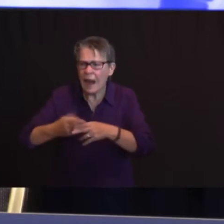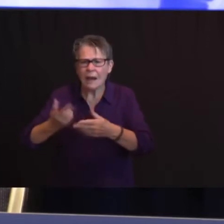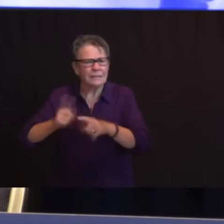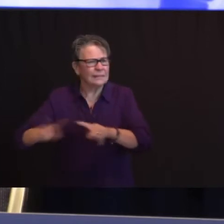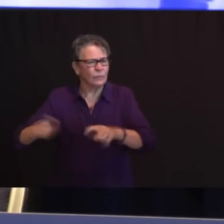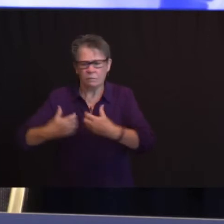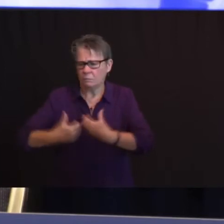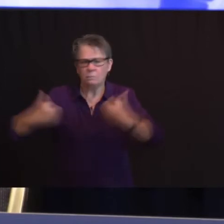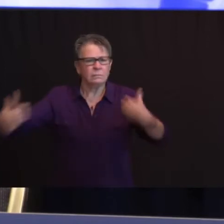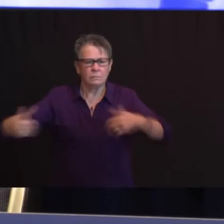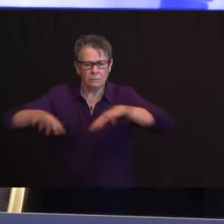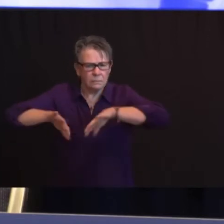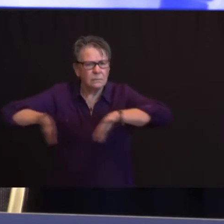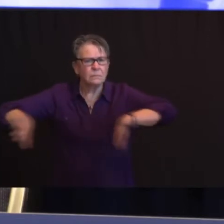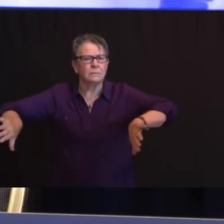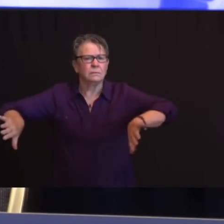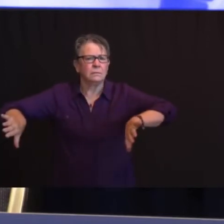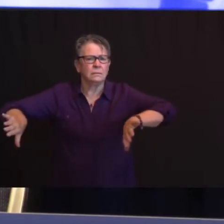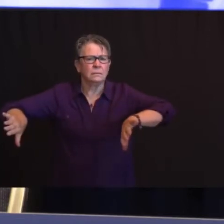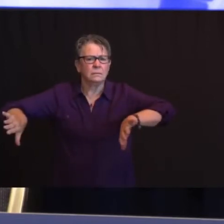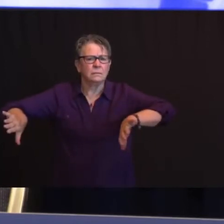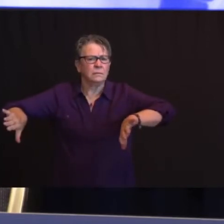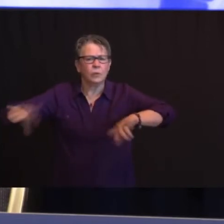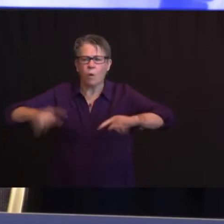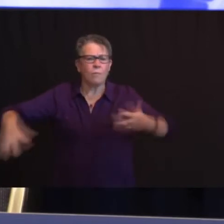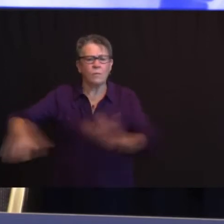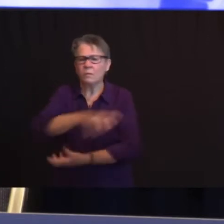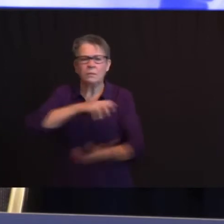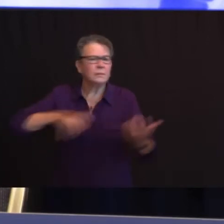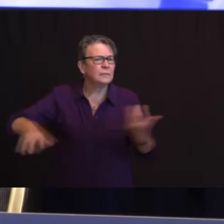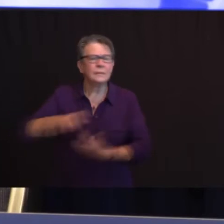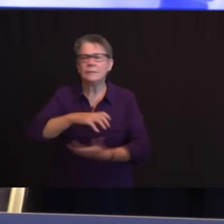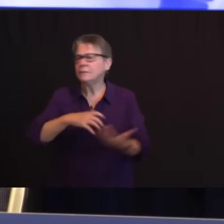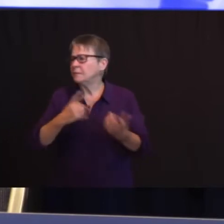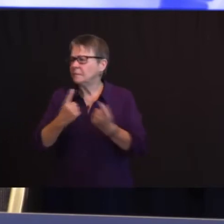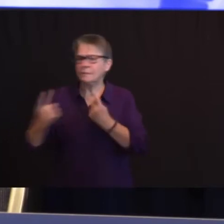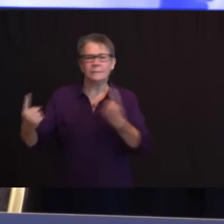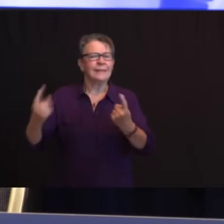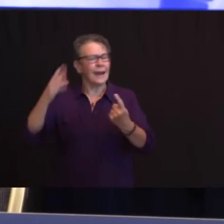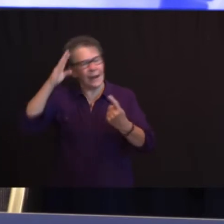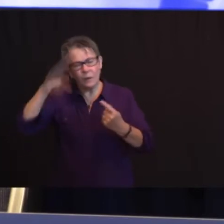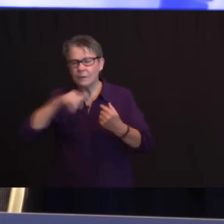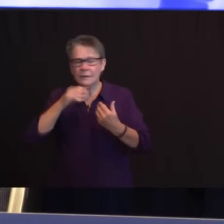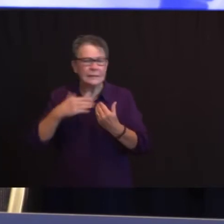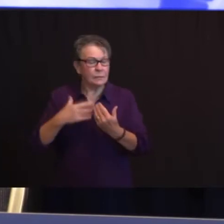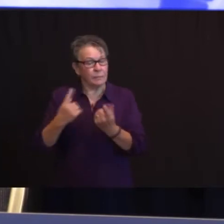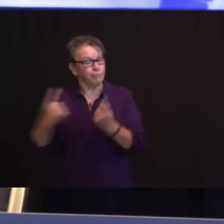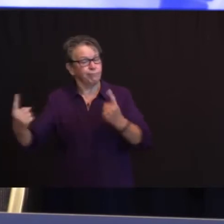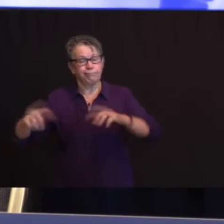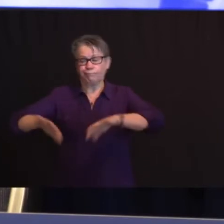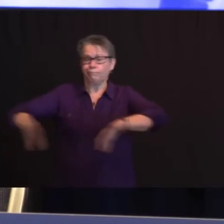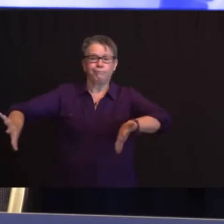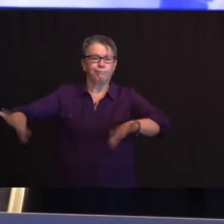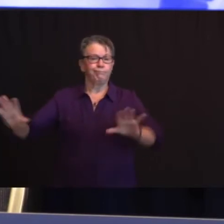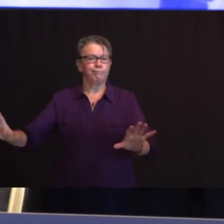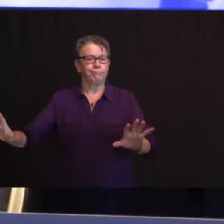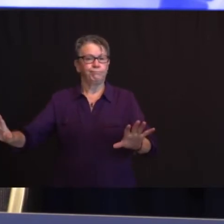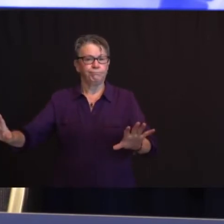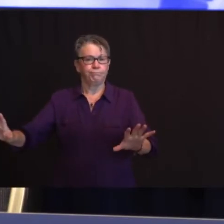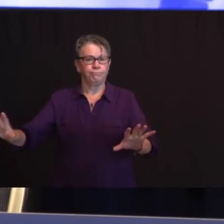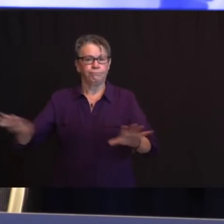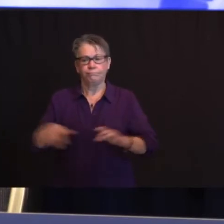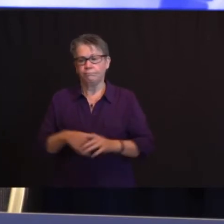from others. All of these steps will help to reduce the risk of transmission of COVID-19 in their households. I know